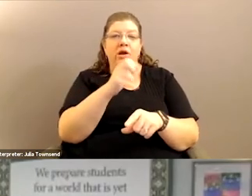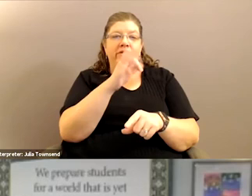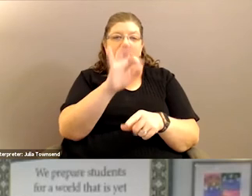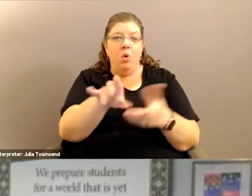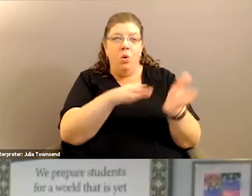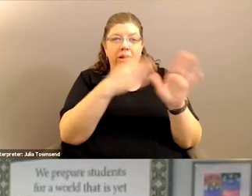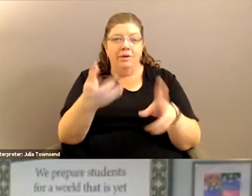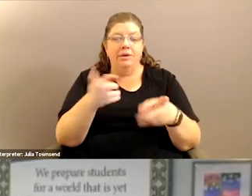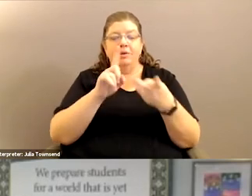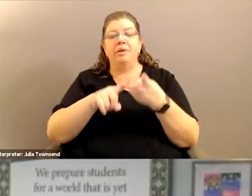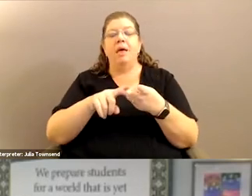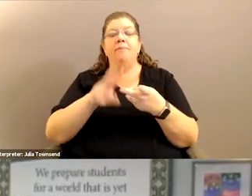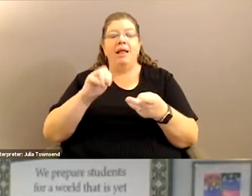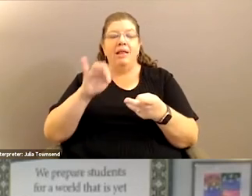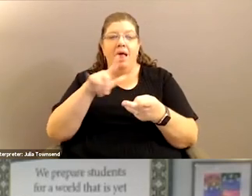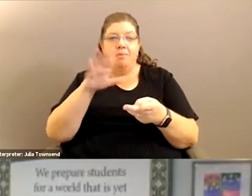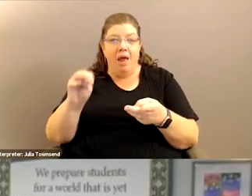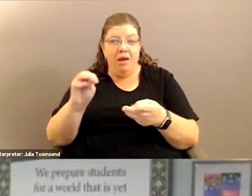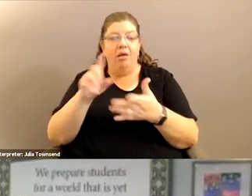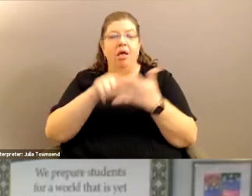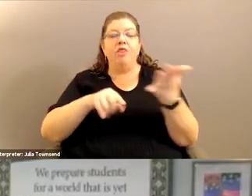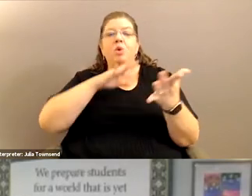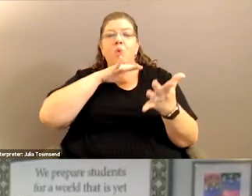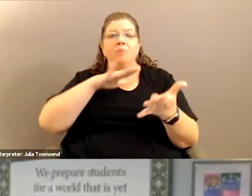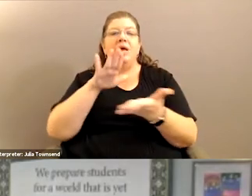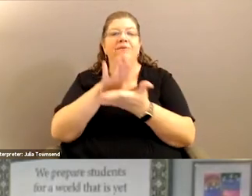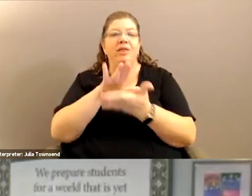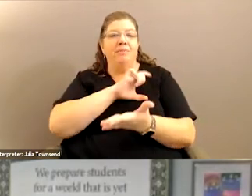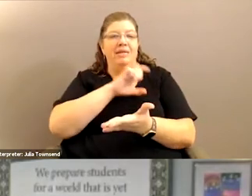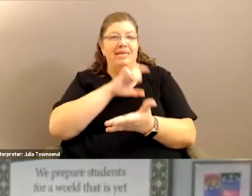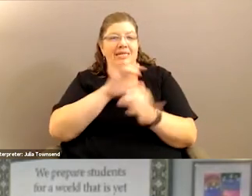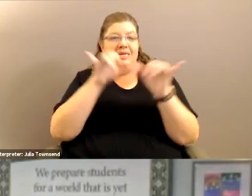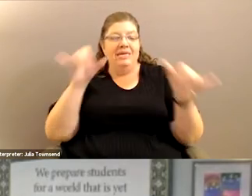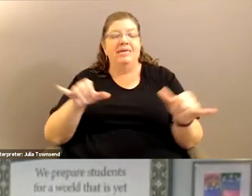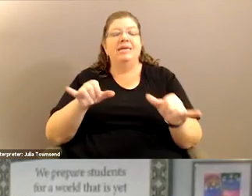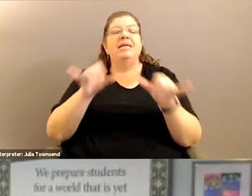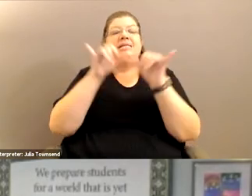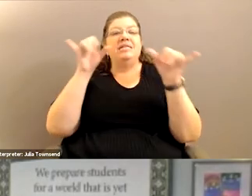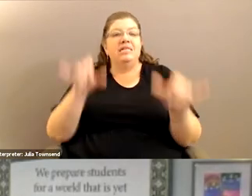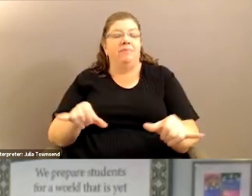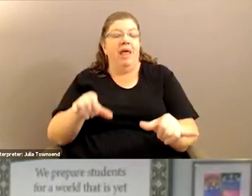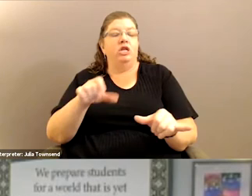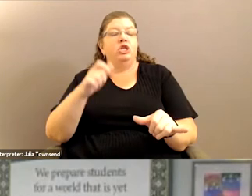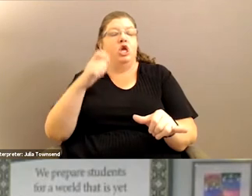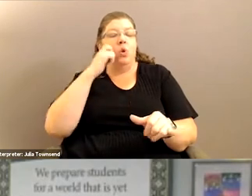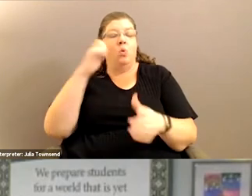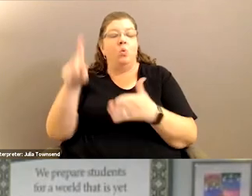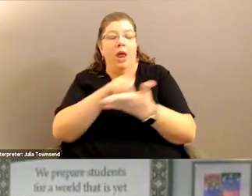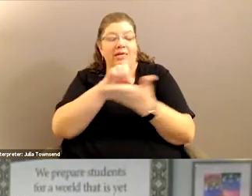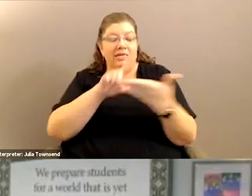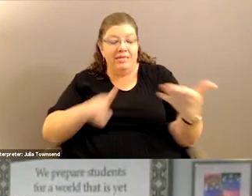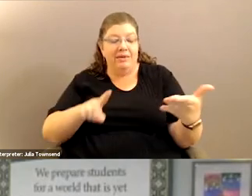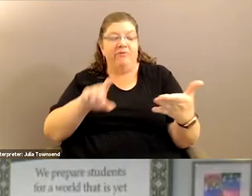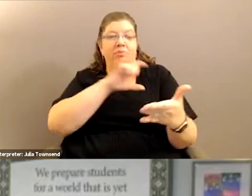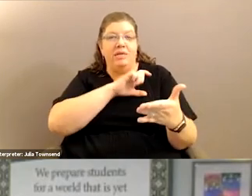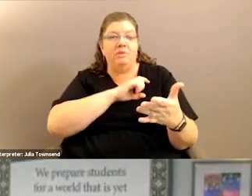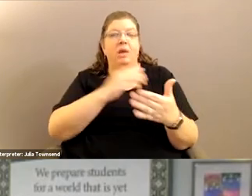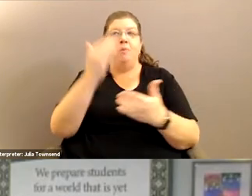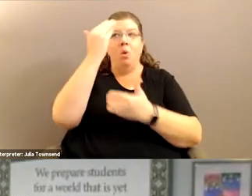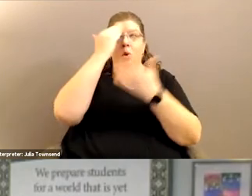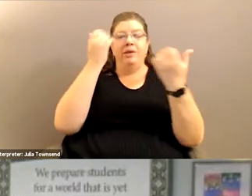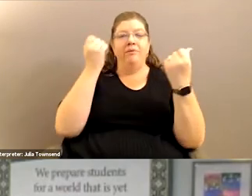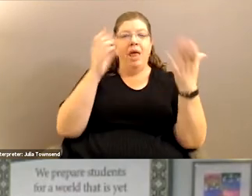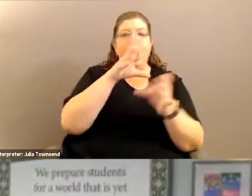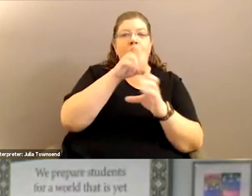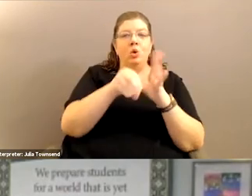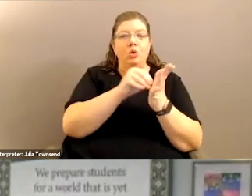corruption of the police system came to light the systematic racism that the police system perpetuates came to the awareness of many including students